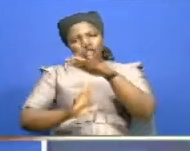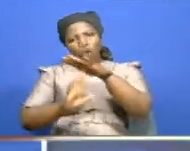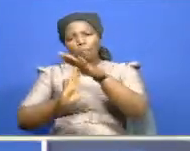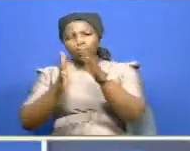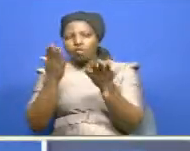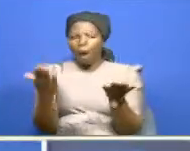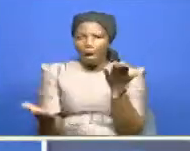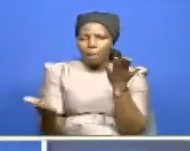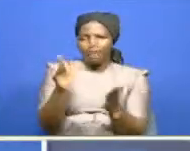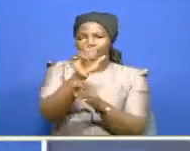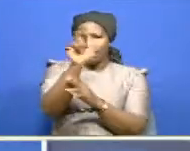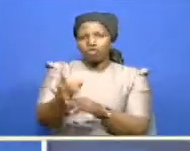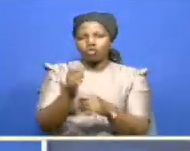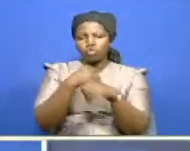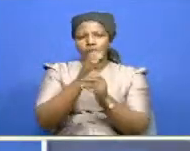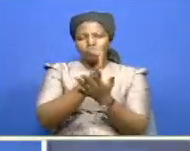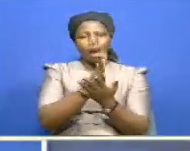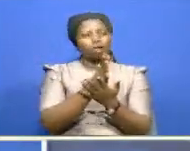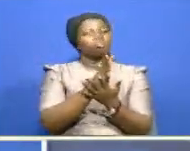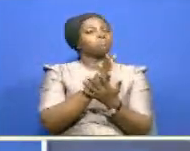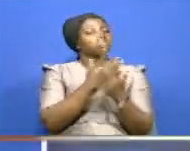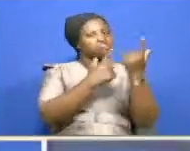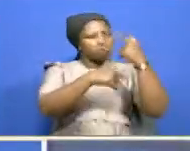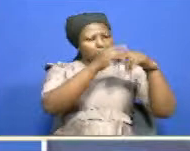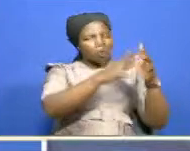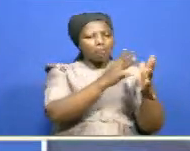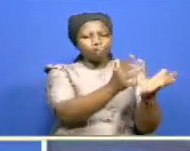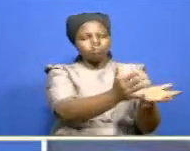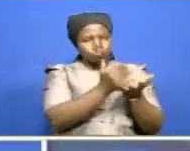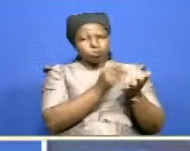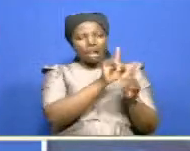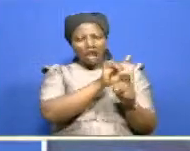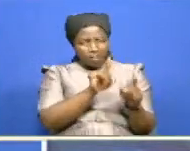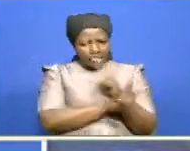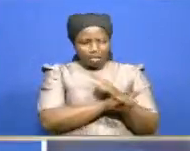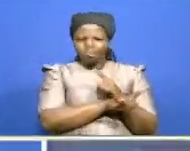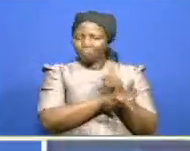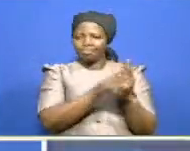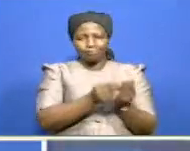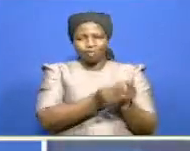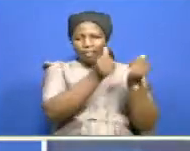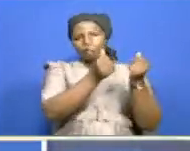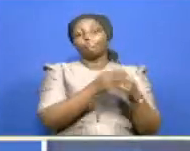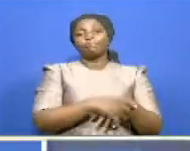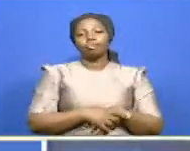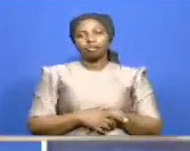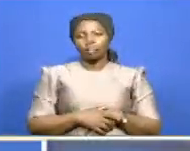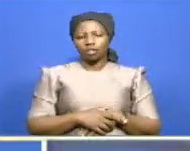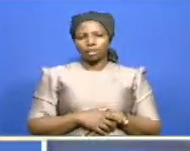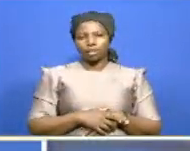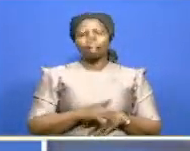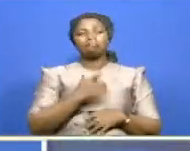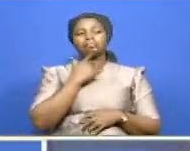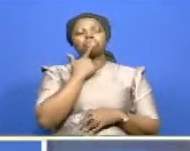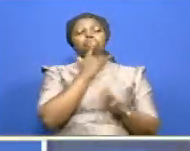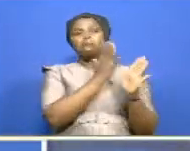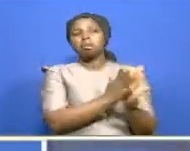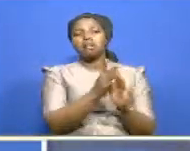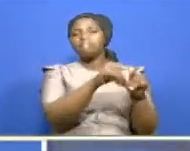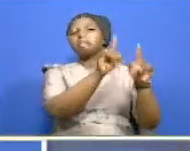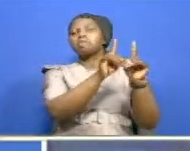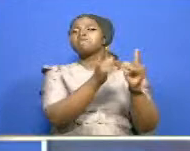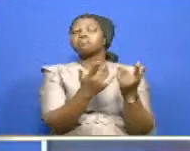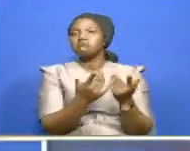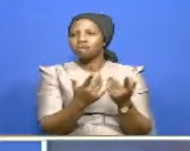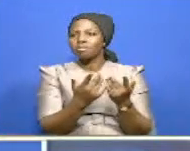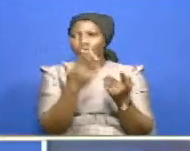all iondoke katika Kenya hii? Alafu mtu anasema wanajipangia wao tu, wanaweka gharama. Mbona hii 47 county government